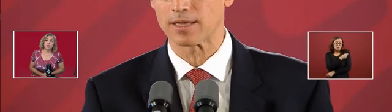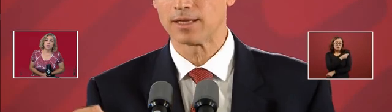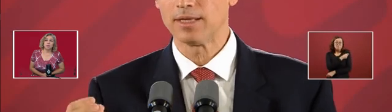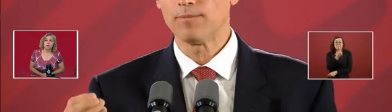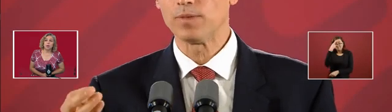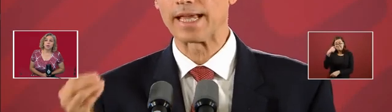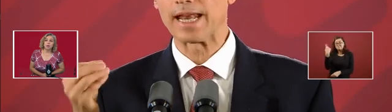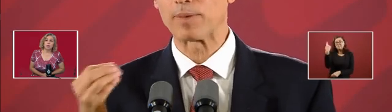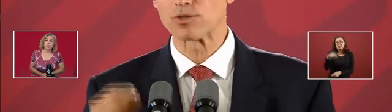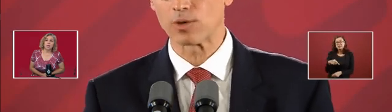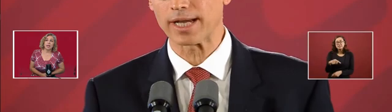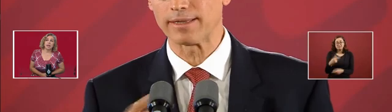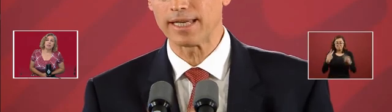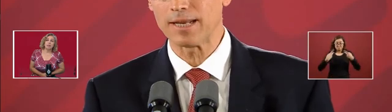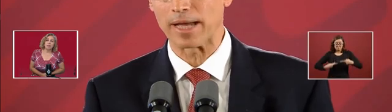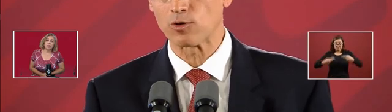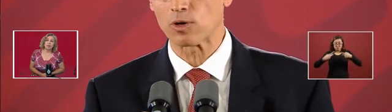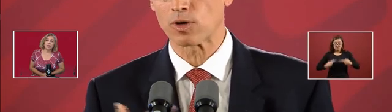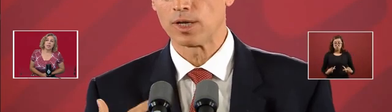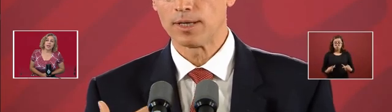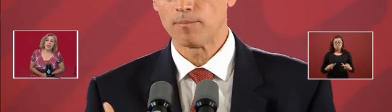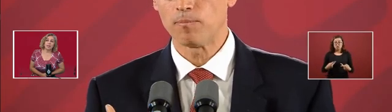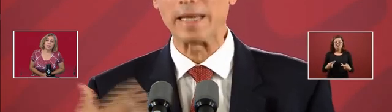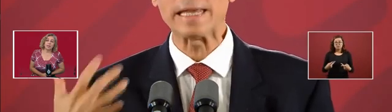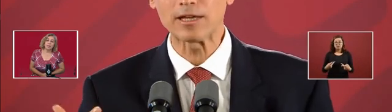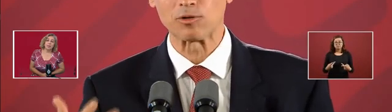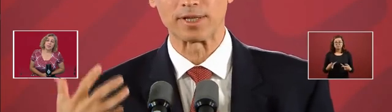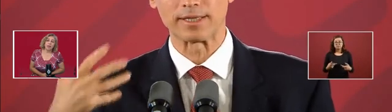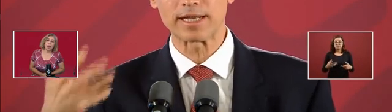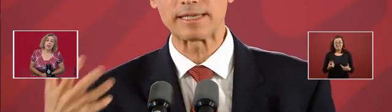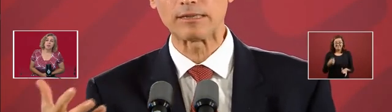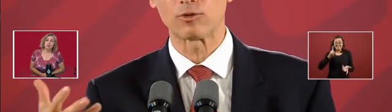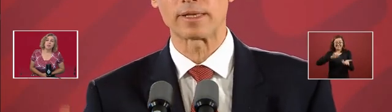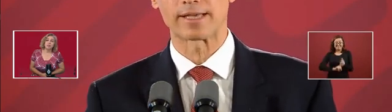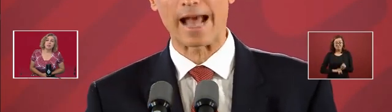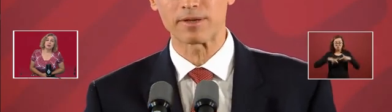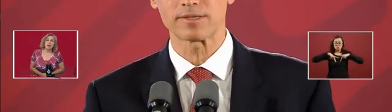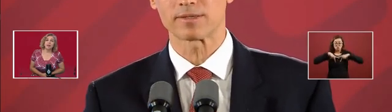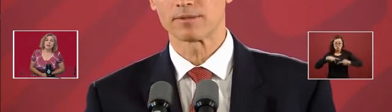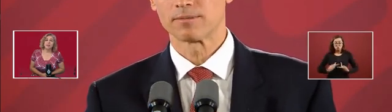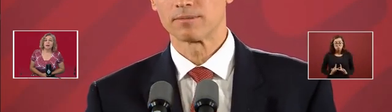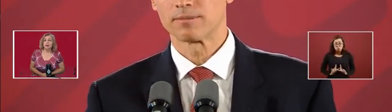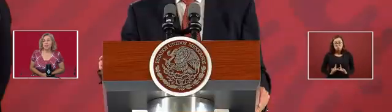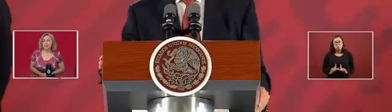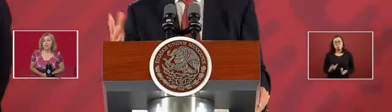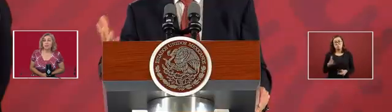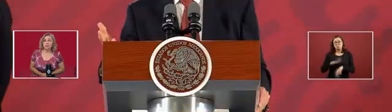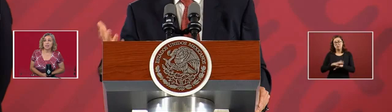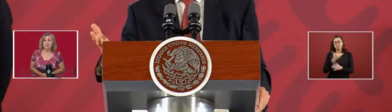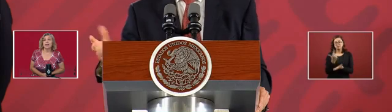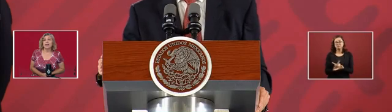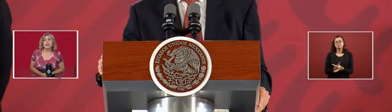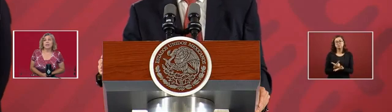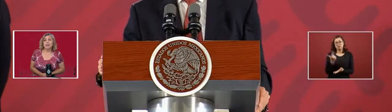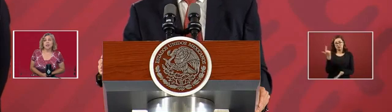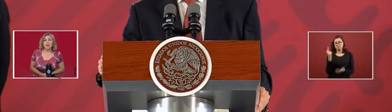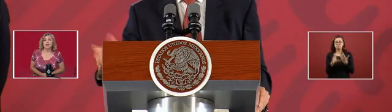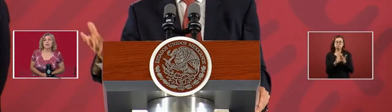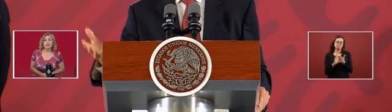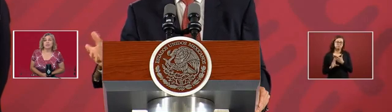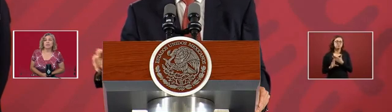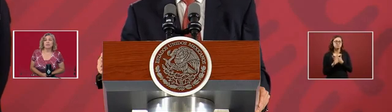and it's going to April of the next year, you should not think that we didn't do anything. But